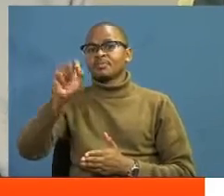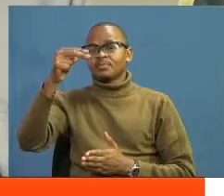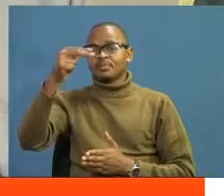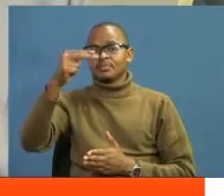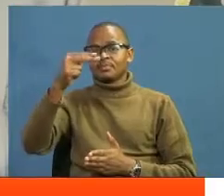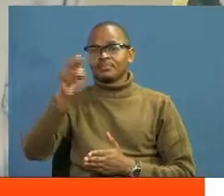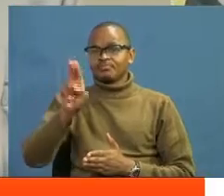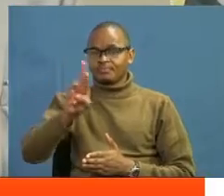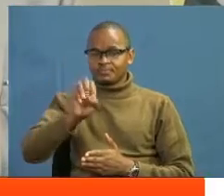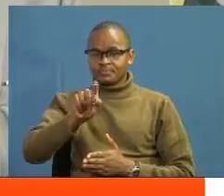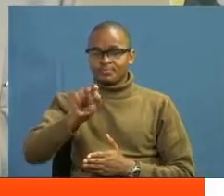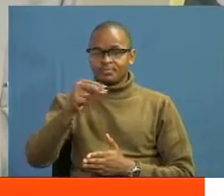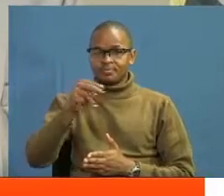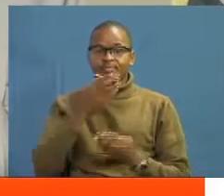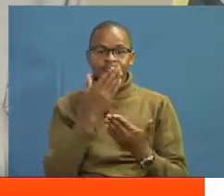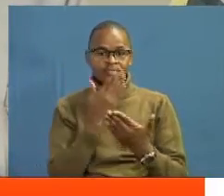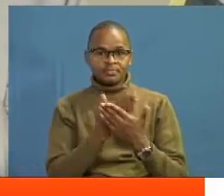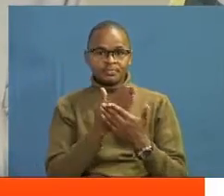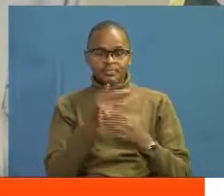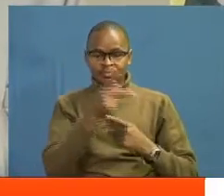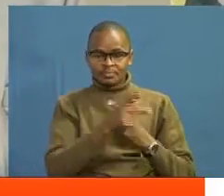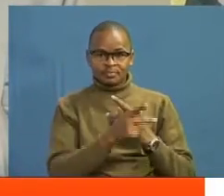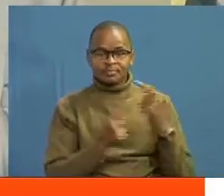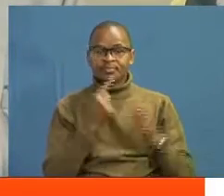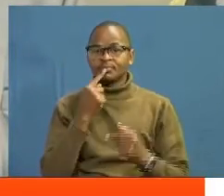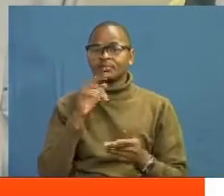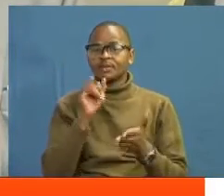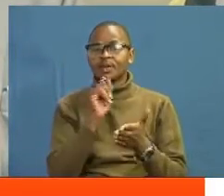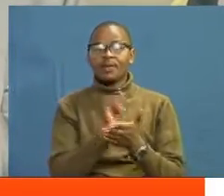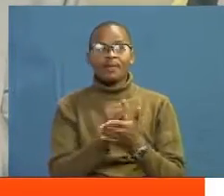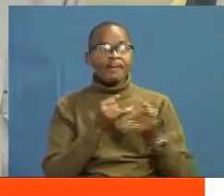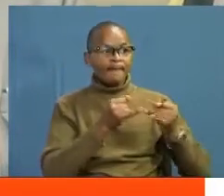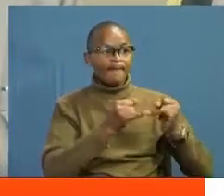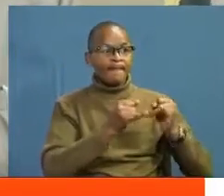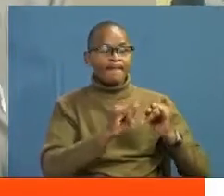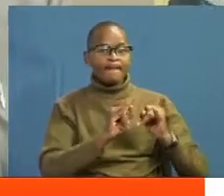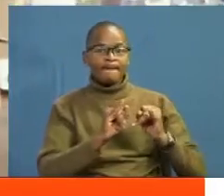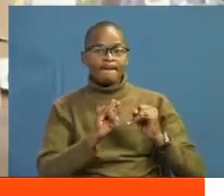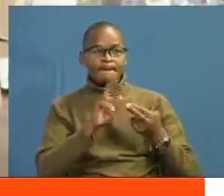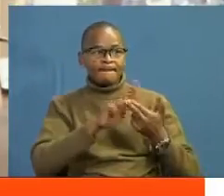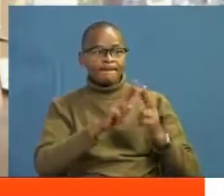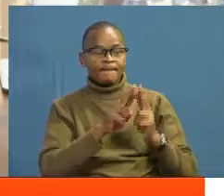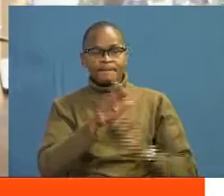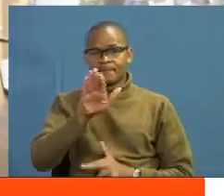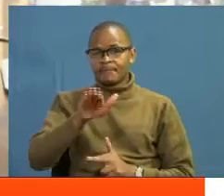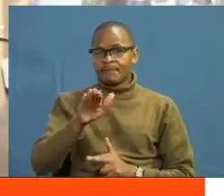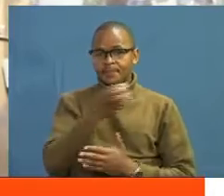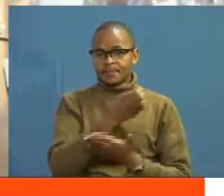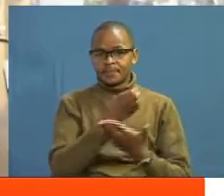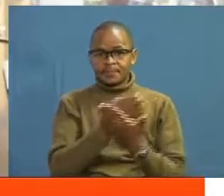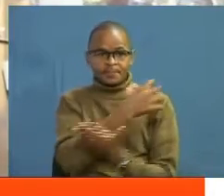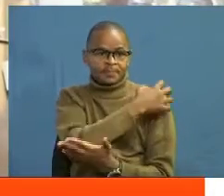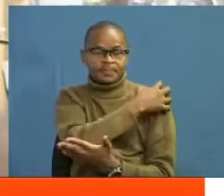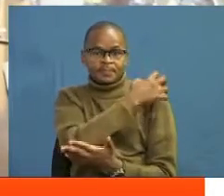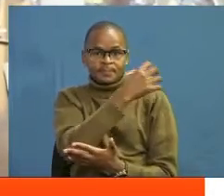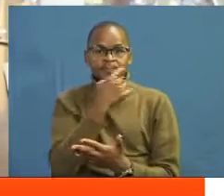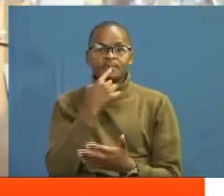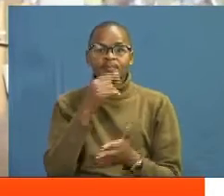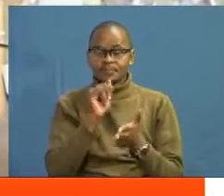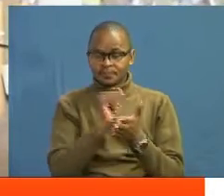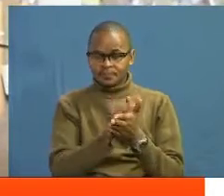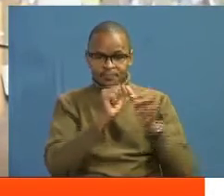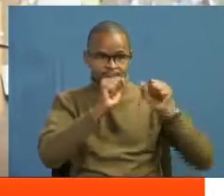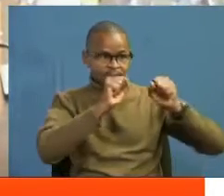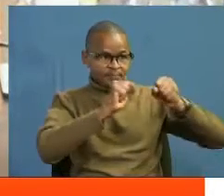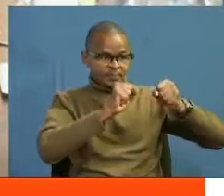Governor Muthomi Njuki commended the partnership, noting that there are efforts in place related to supporting women's economic empowerment so that they can be